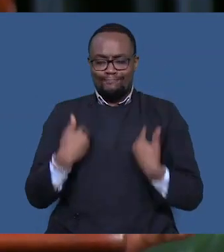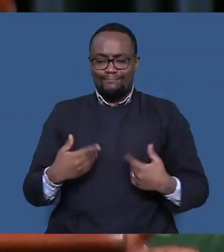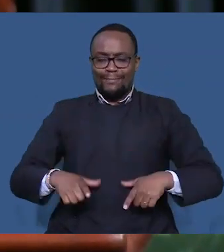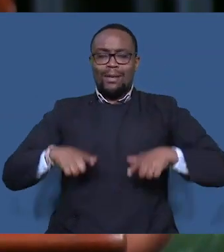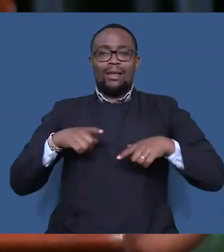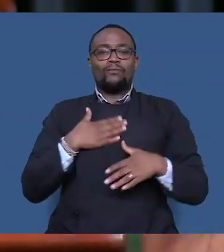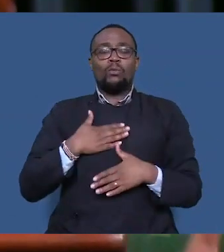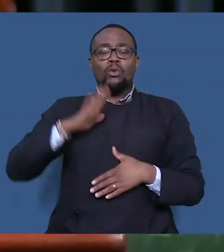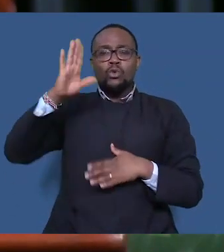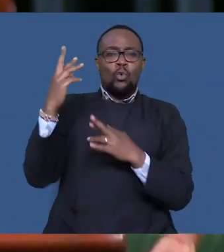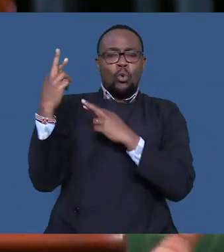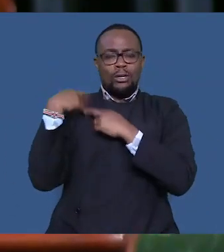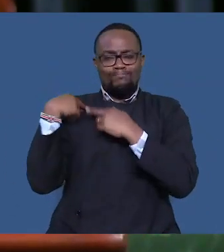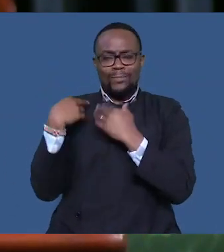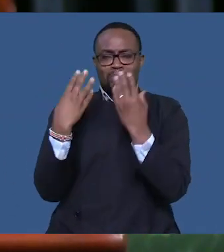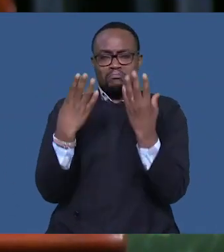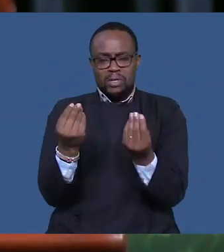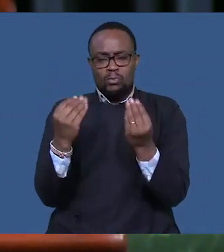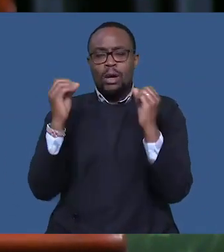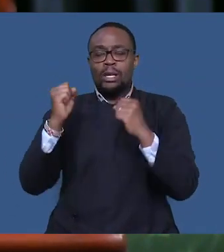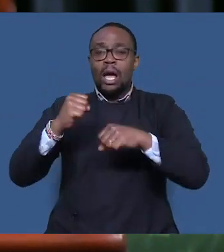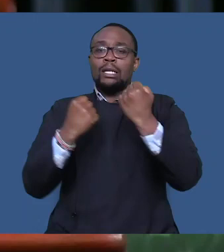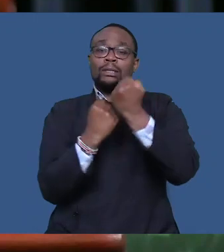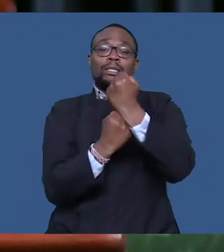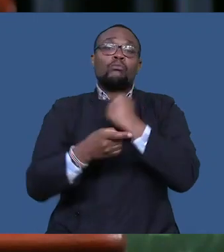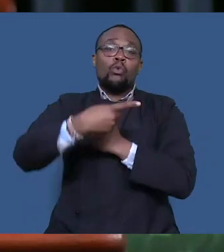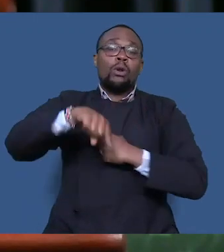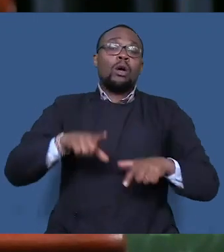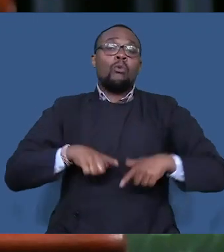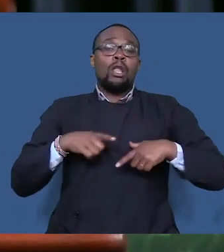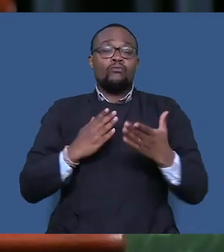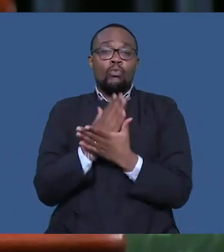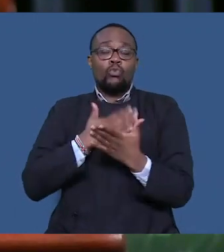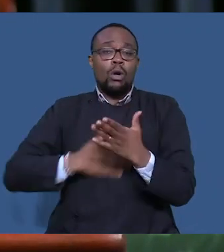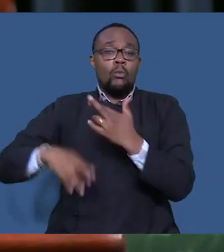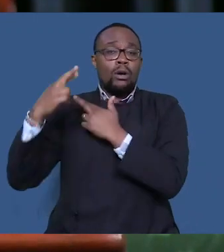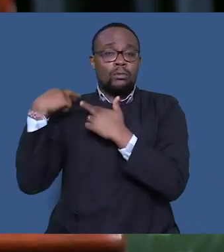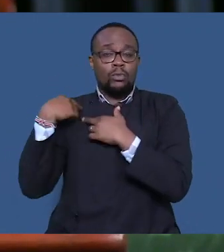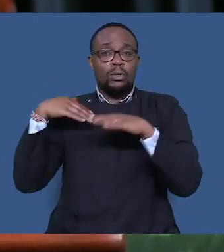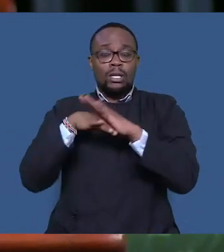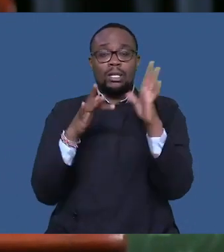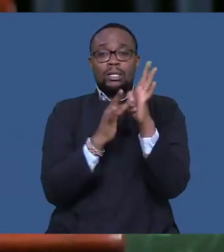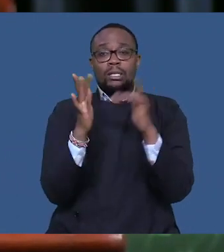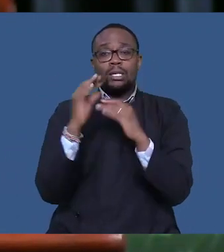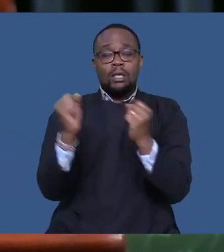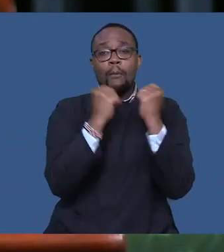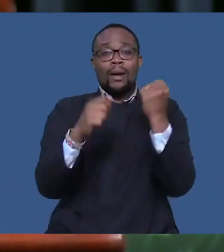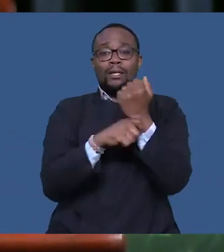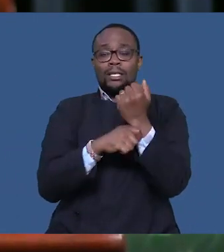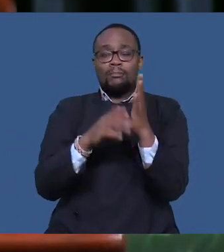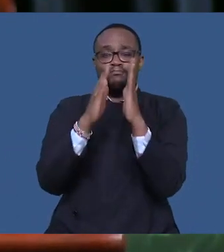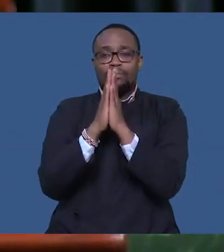is easy and light, and we continue to take up the assignment that you have entrusted to us by your Spirit. In Jesus' mighty name, I pray